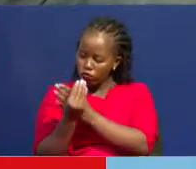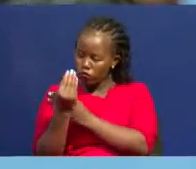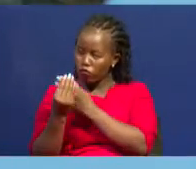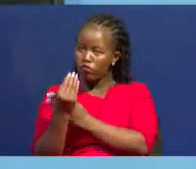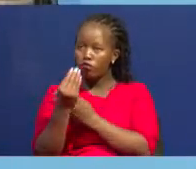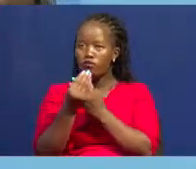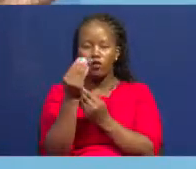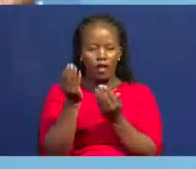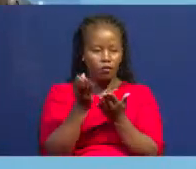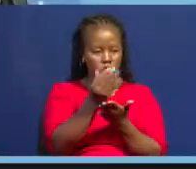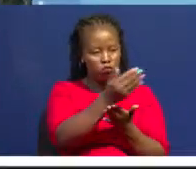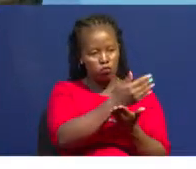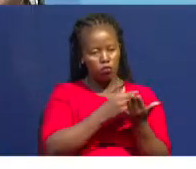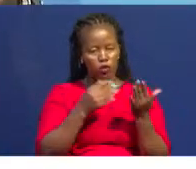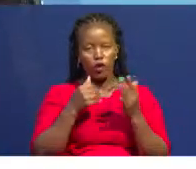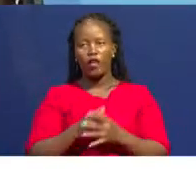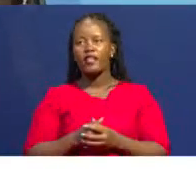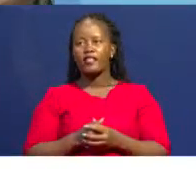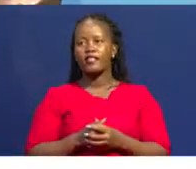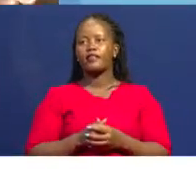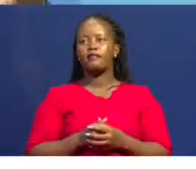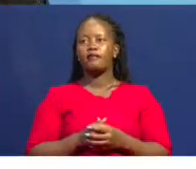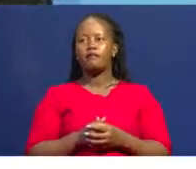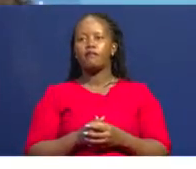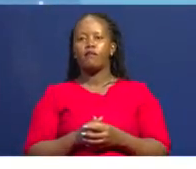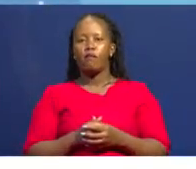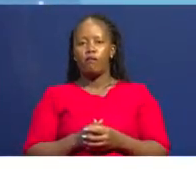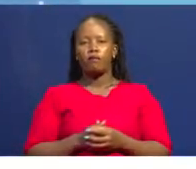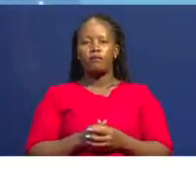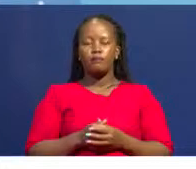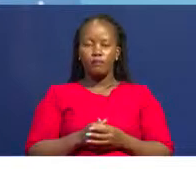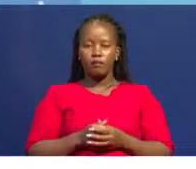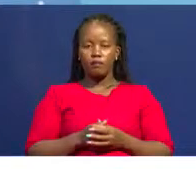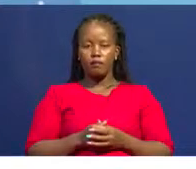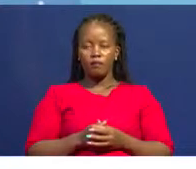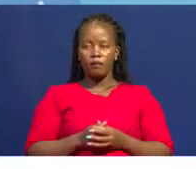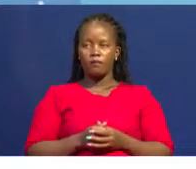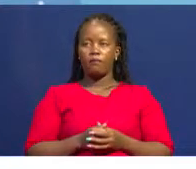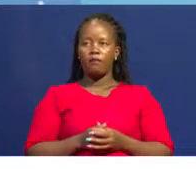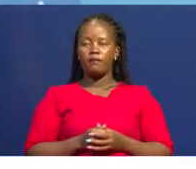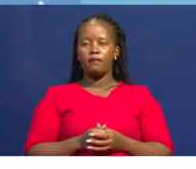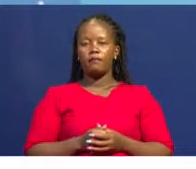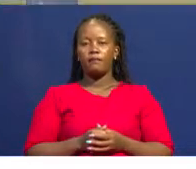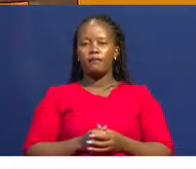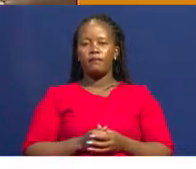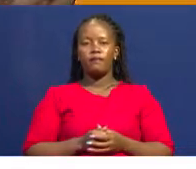to that. Is he one of the stakeholders? Because he said you will never involve them. He